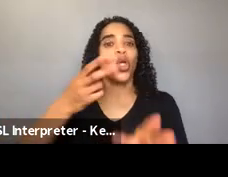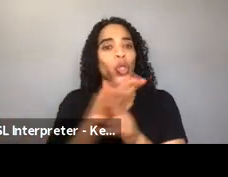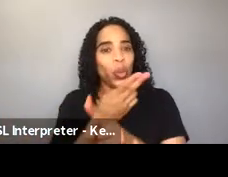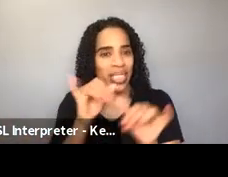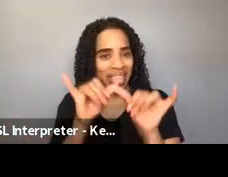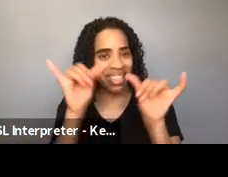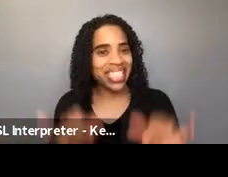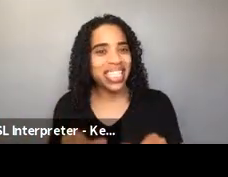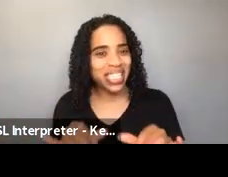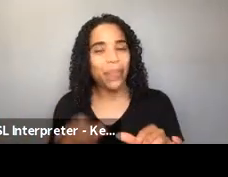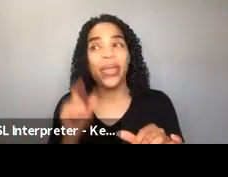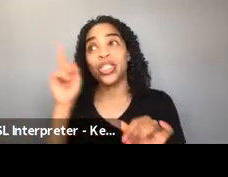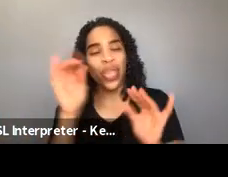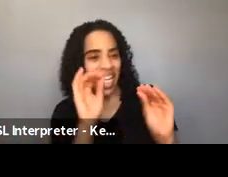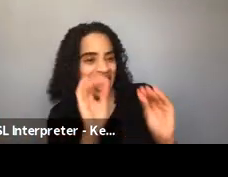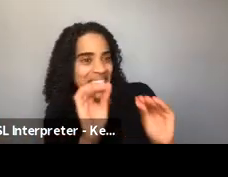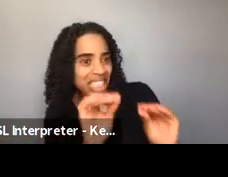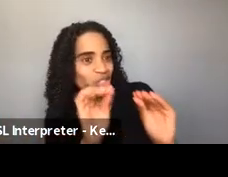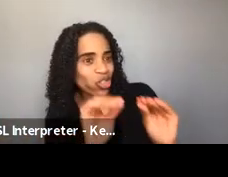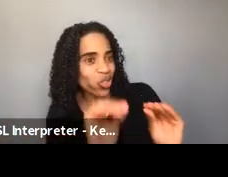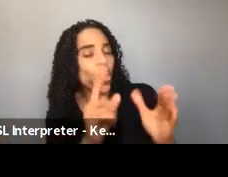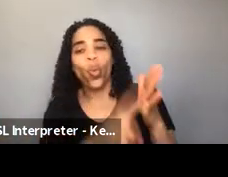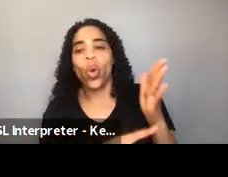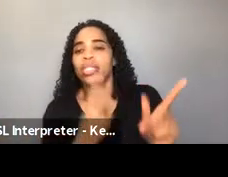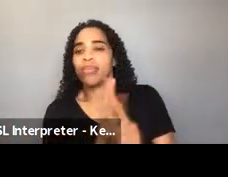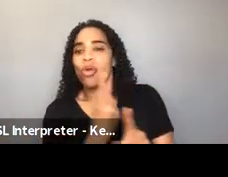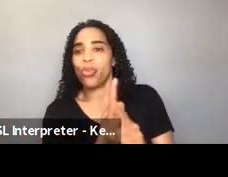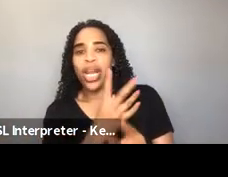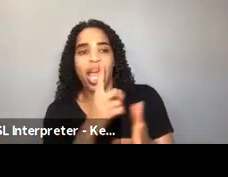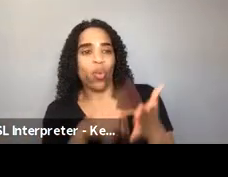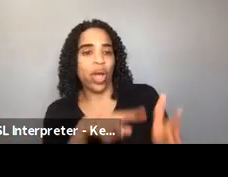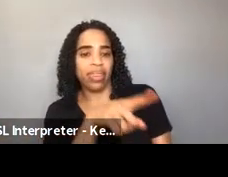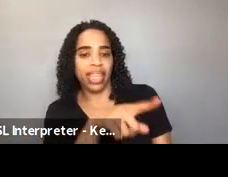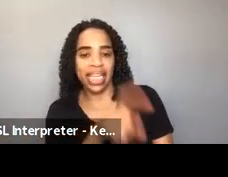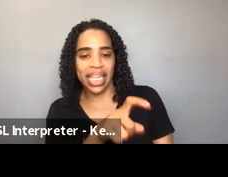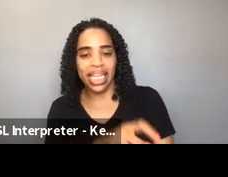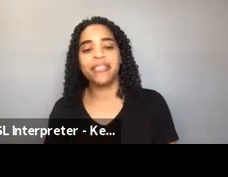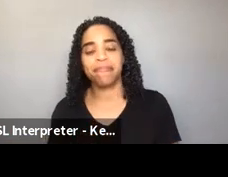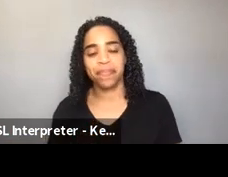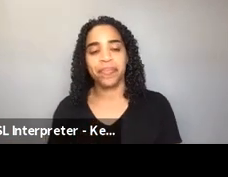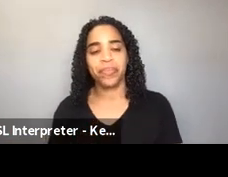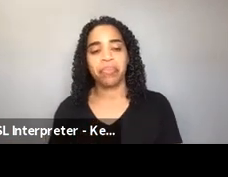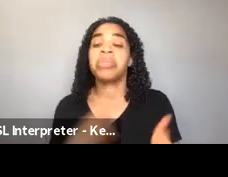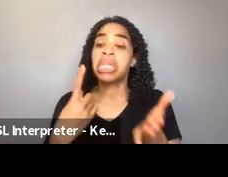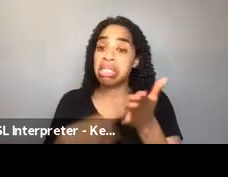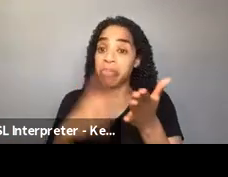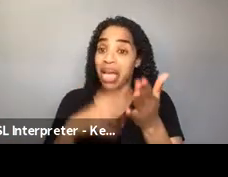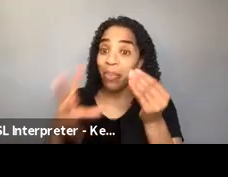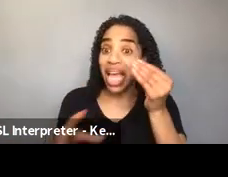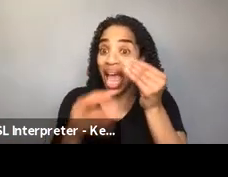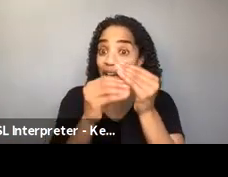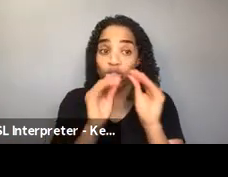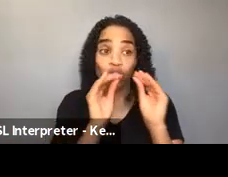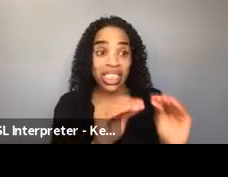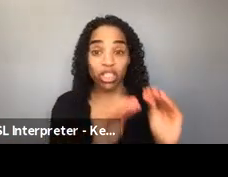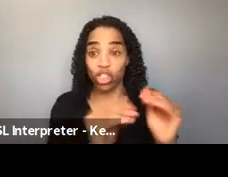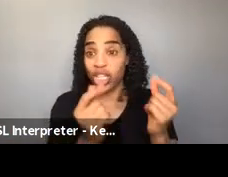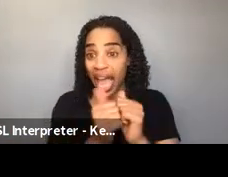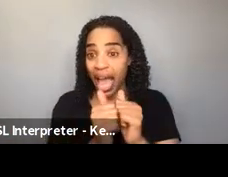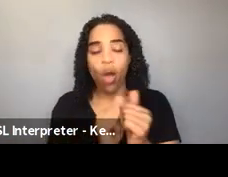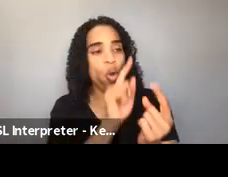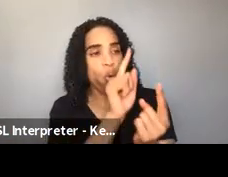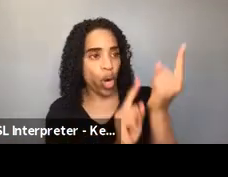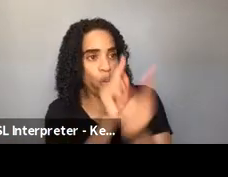taught as needed and appropriate. Instructions may be provided on an individual or group basis and